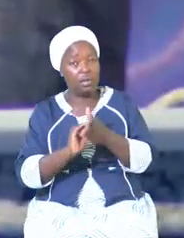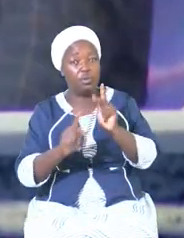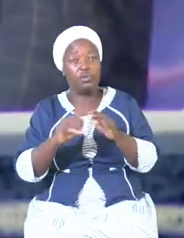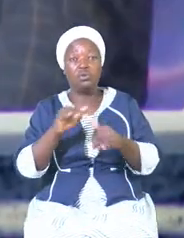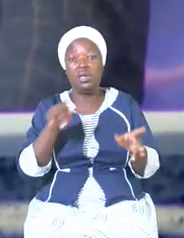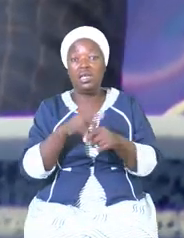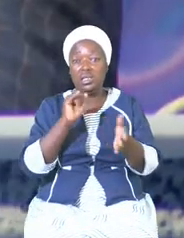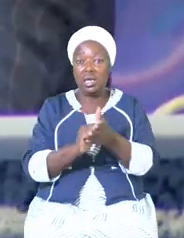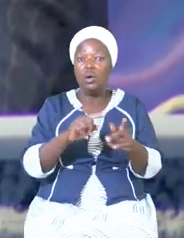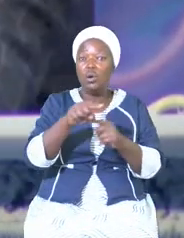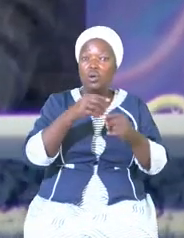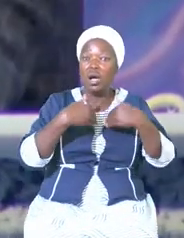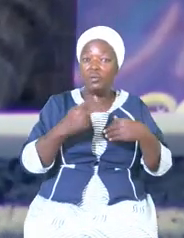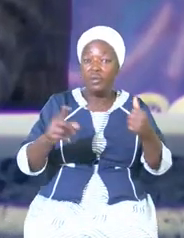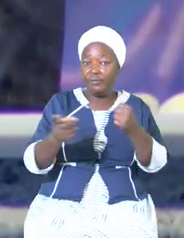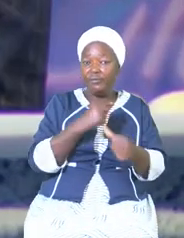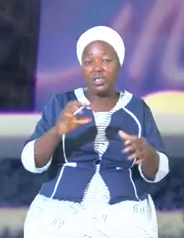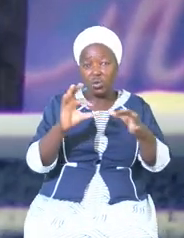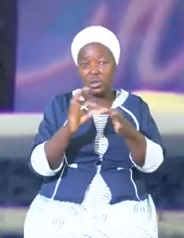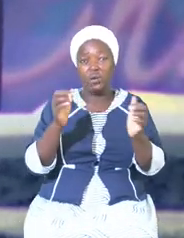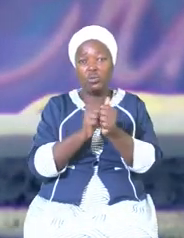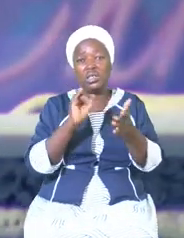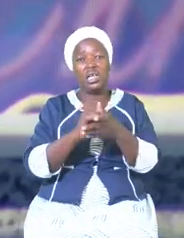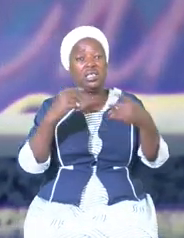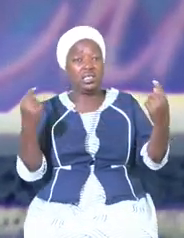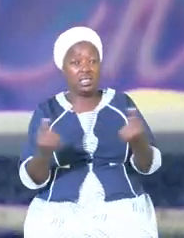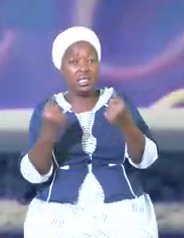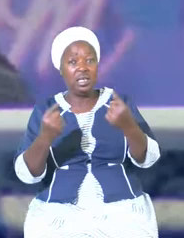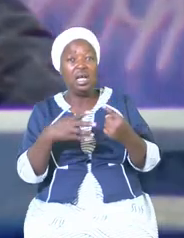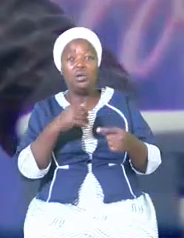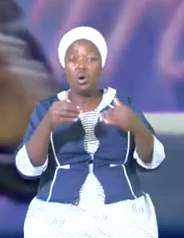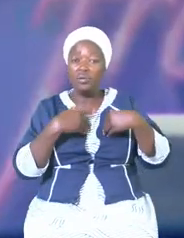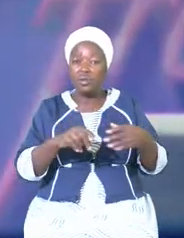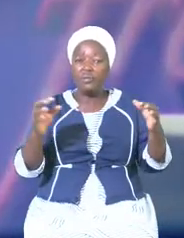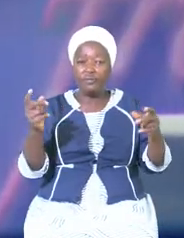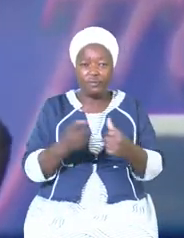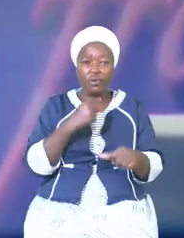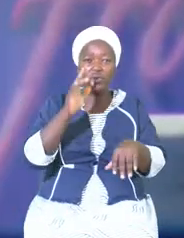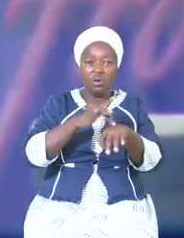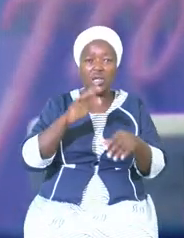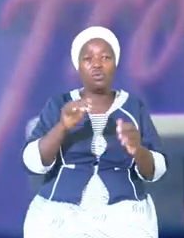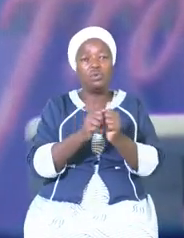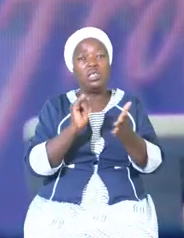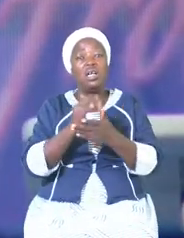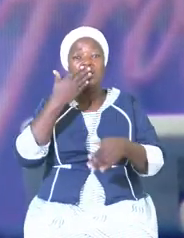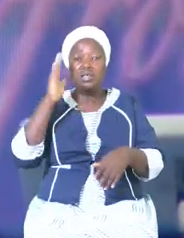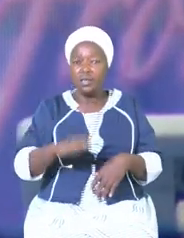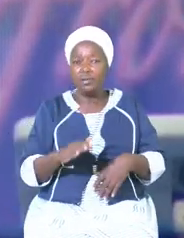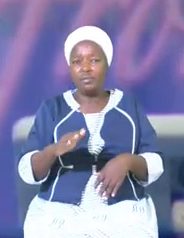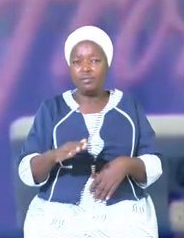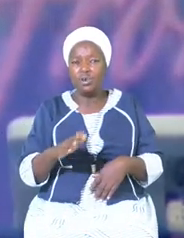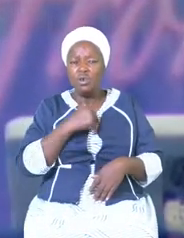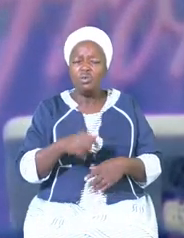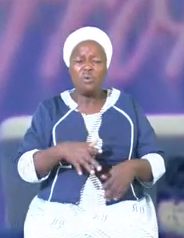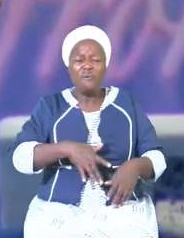the first contact with that sin, the first contact with that evil. You feel guilty.